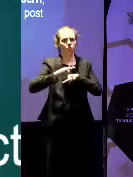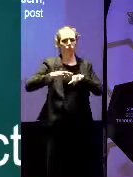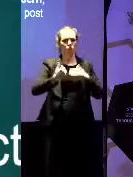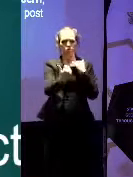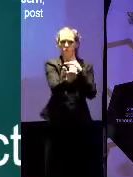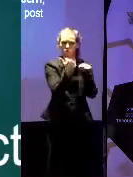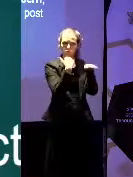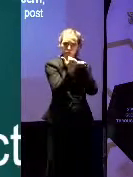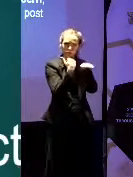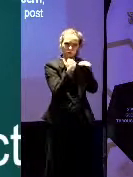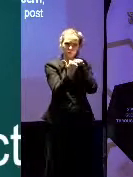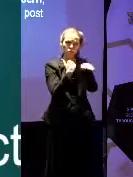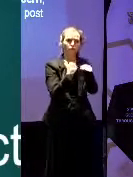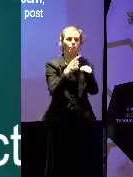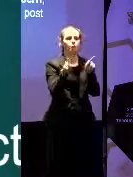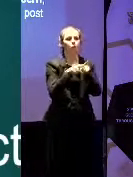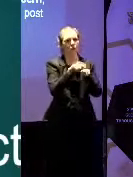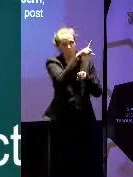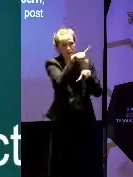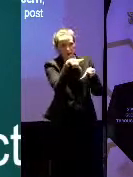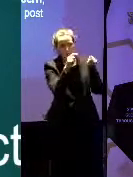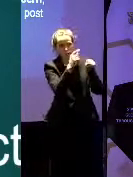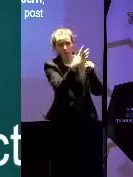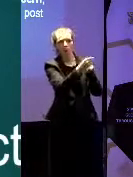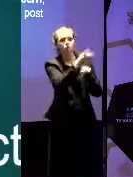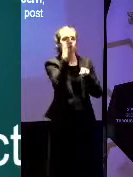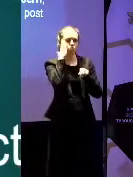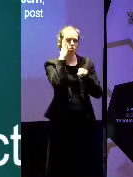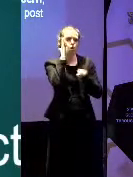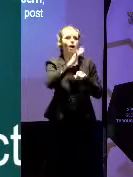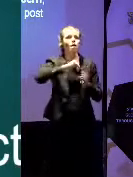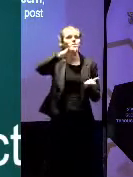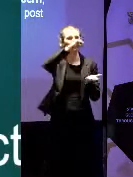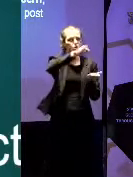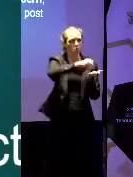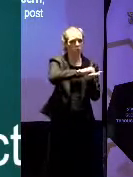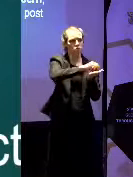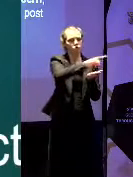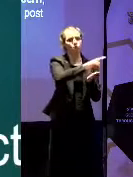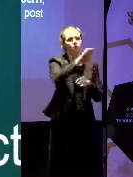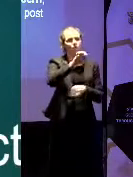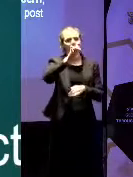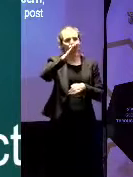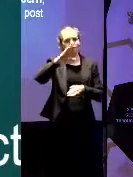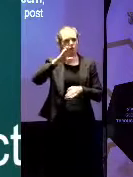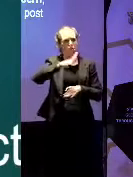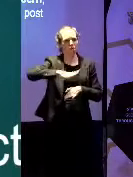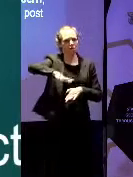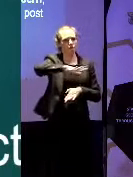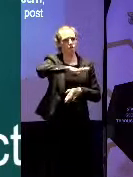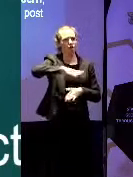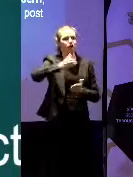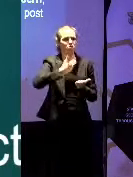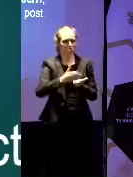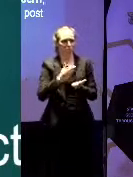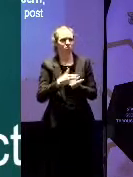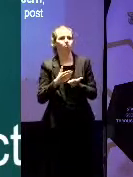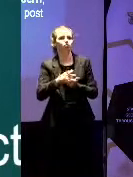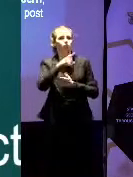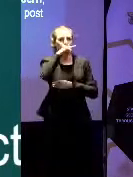boulevards, the airport, you probably know by now, in the Eastern Cape area, a few have been changed